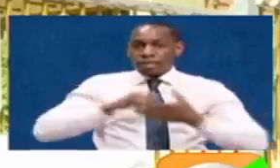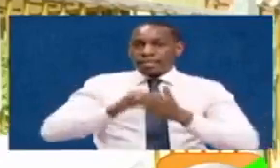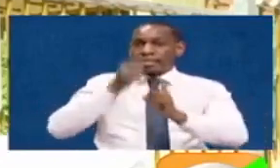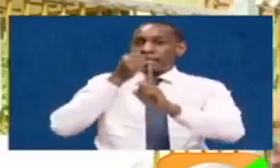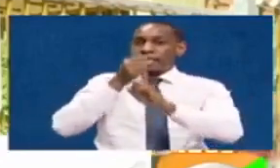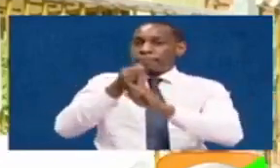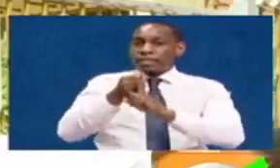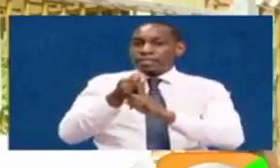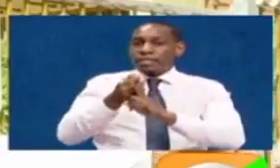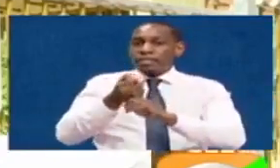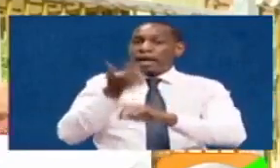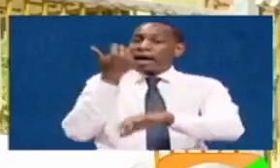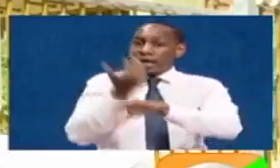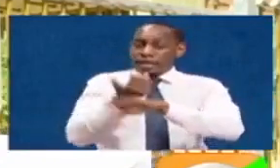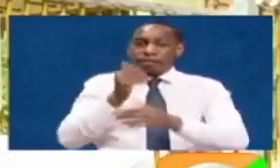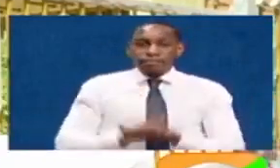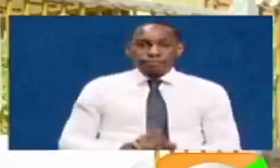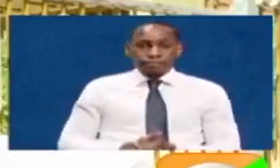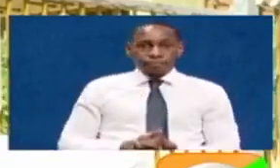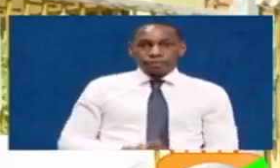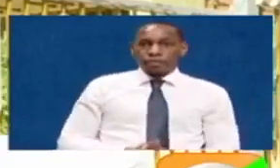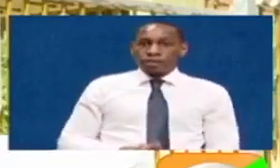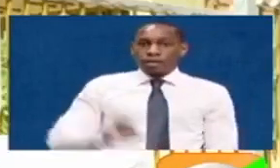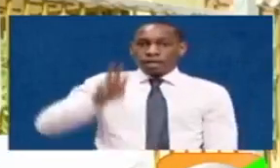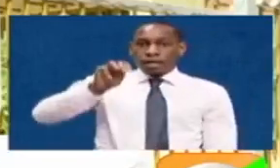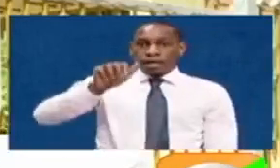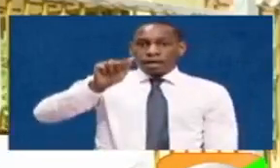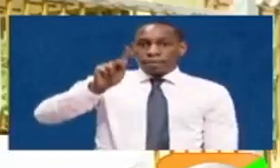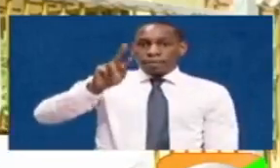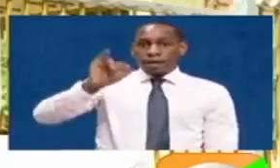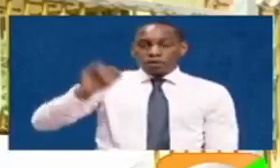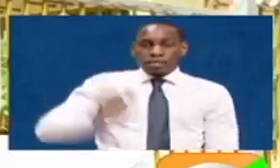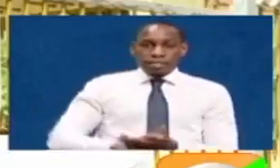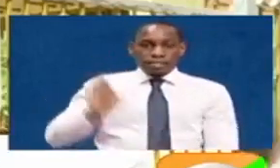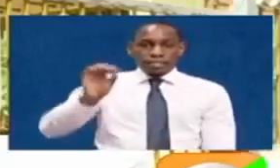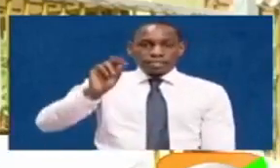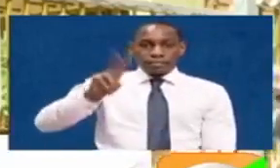economic times. Makori Ongechi, Citizen TV, Nairobi.